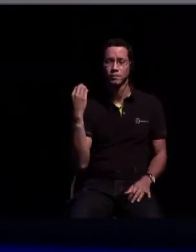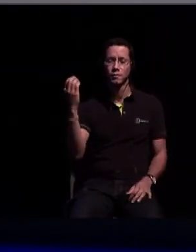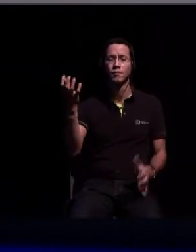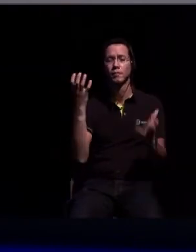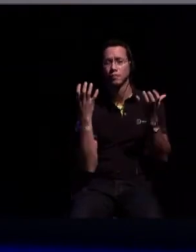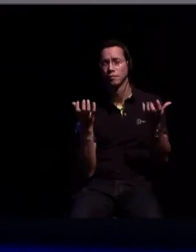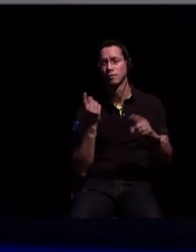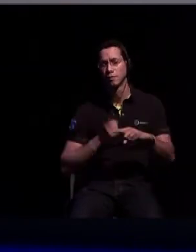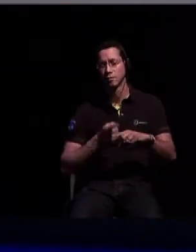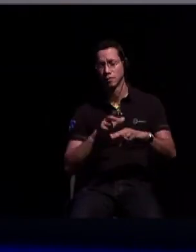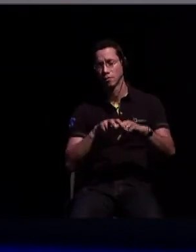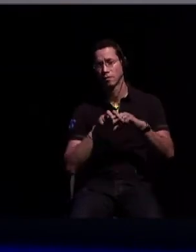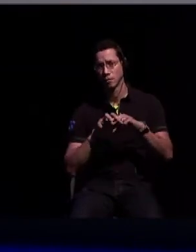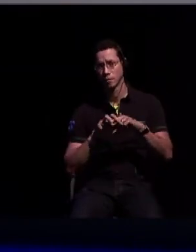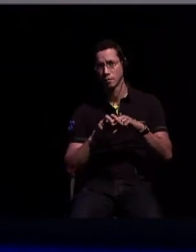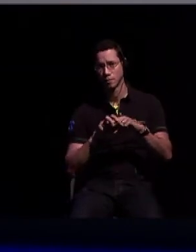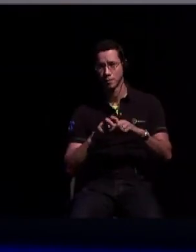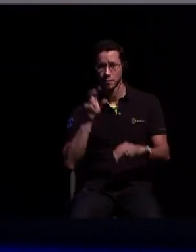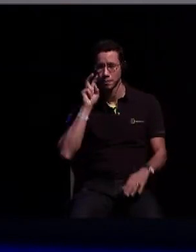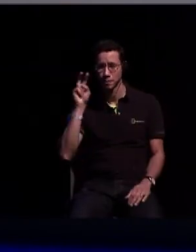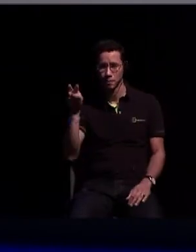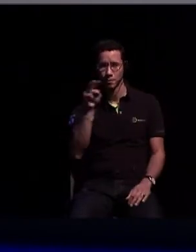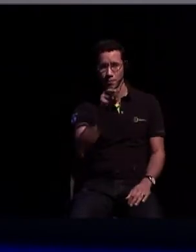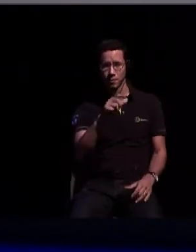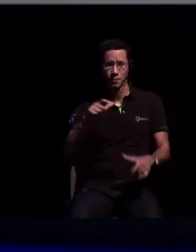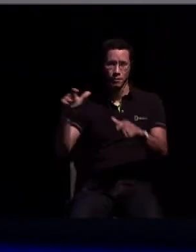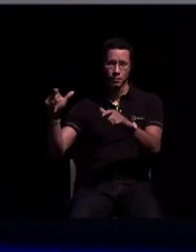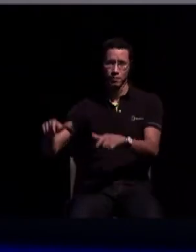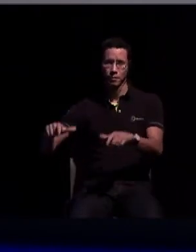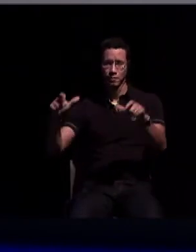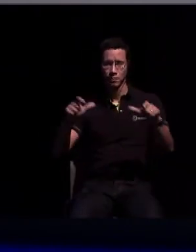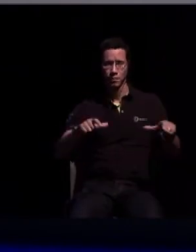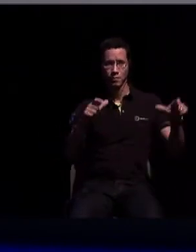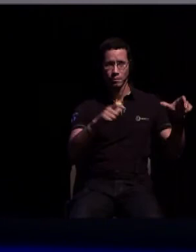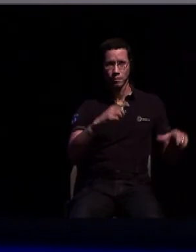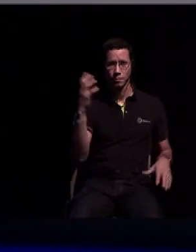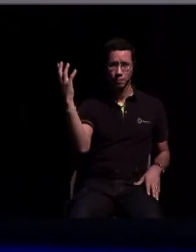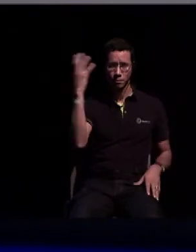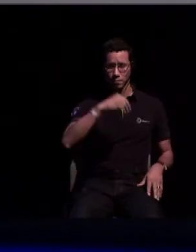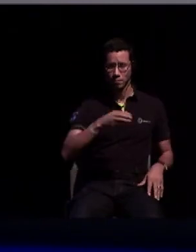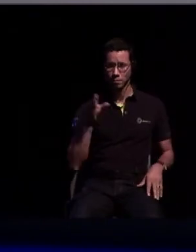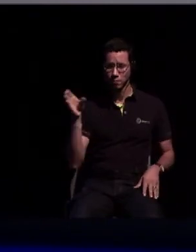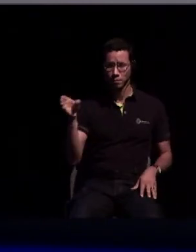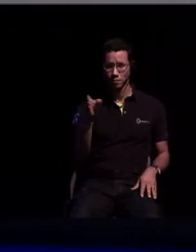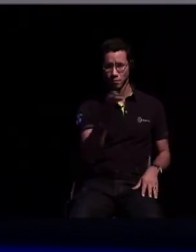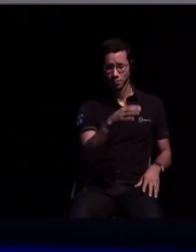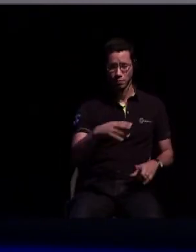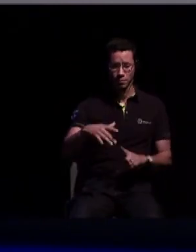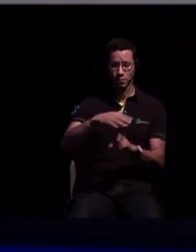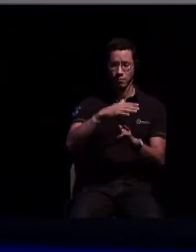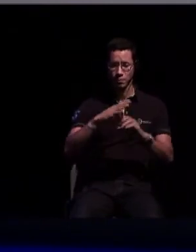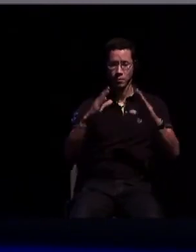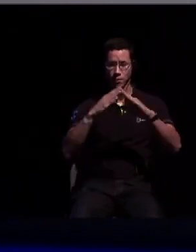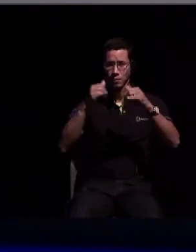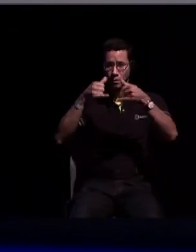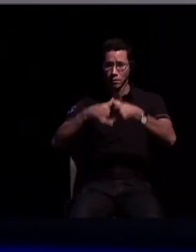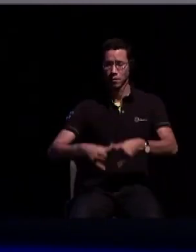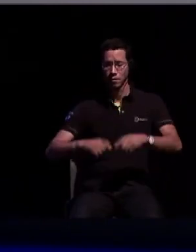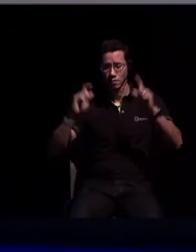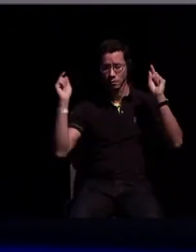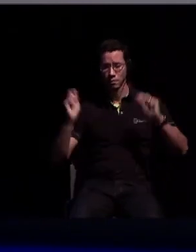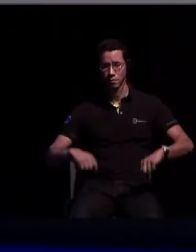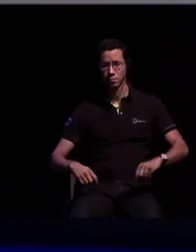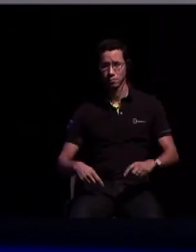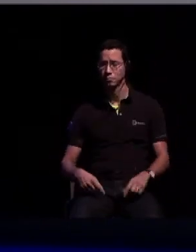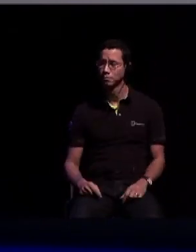home environments so that they can thrive to enjoy their own environments. So for example, that first slide that I showed you with the birds,